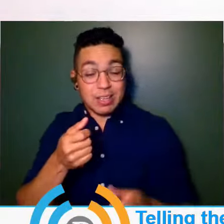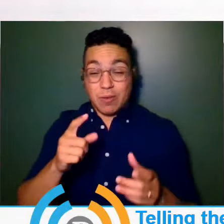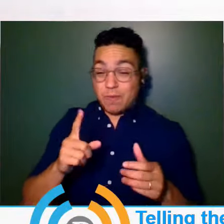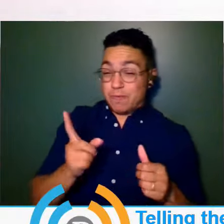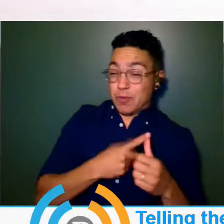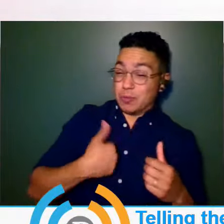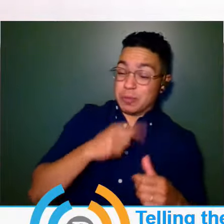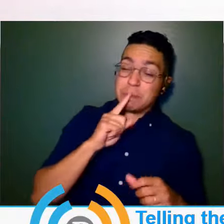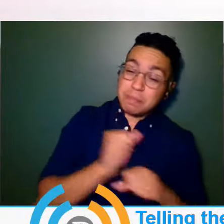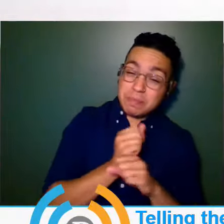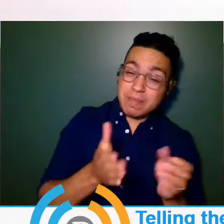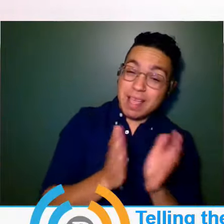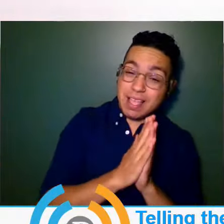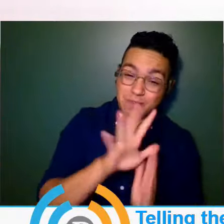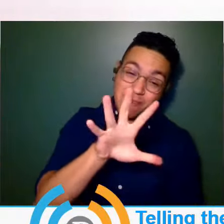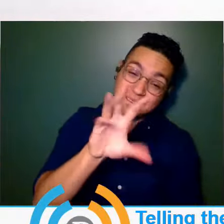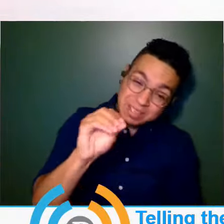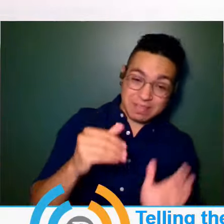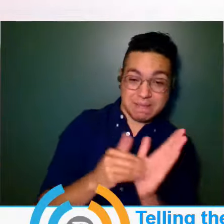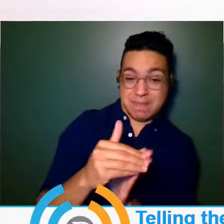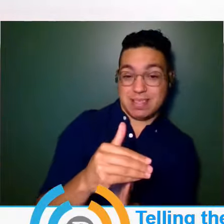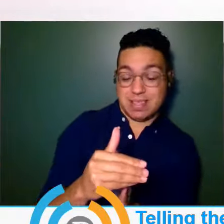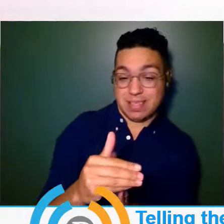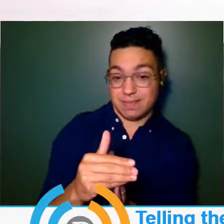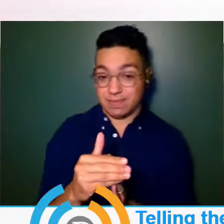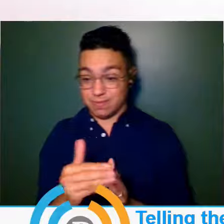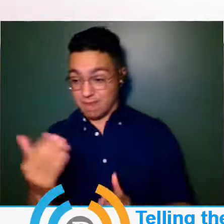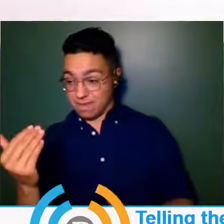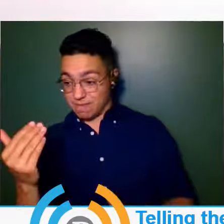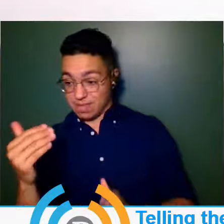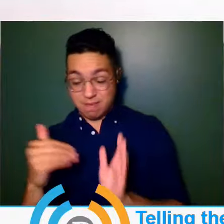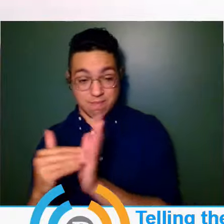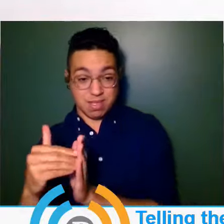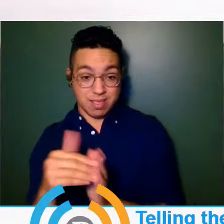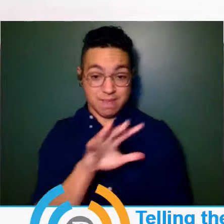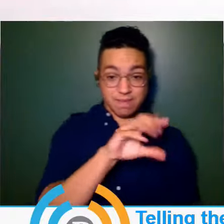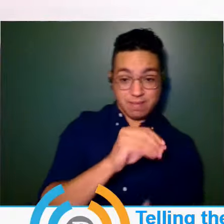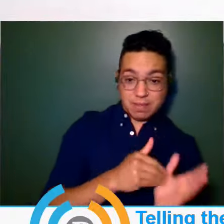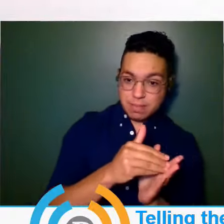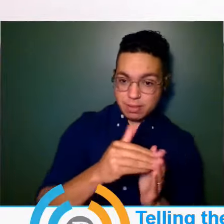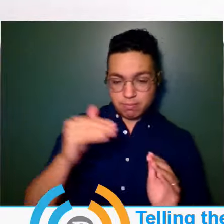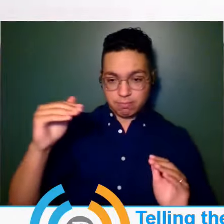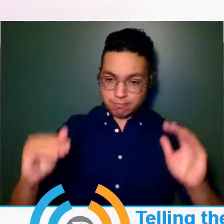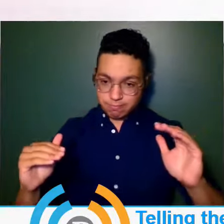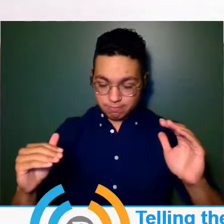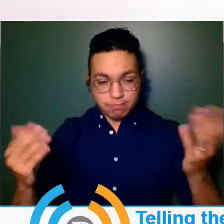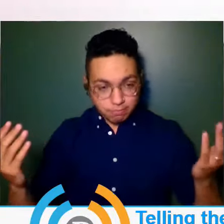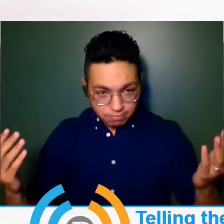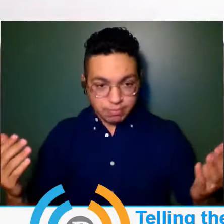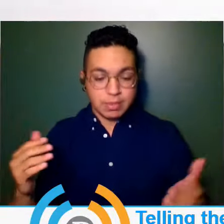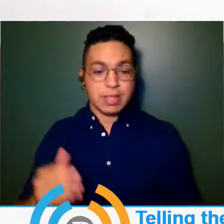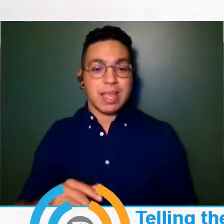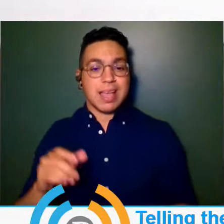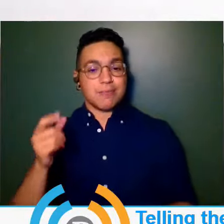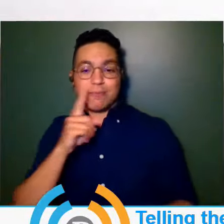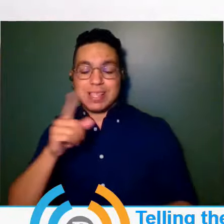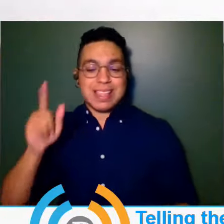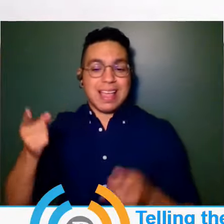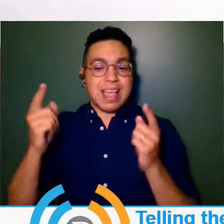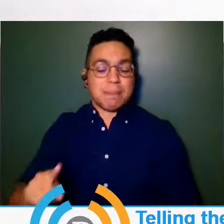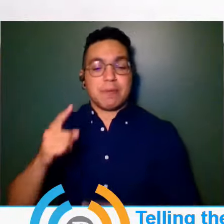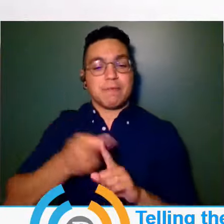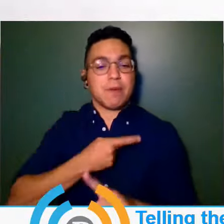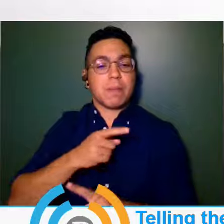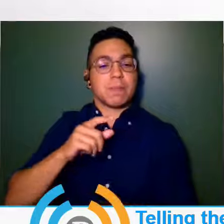50. And this $50 million ask cut actually came from the Portland African American Leadership